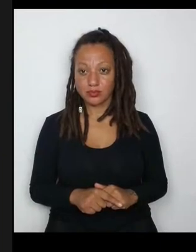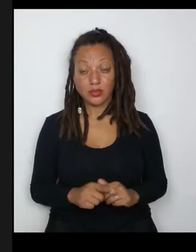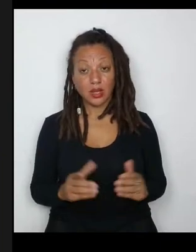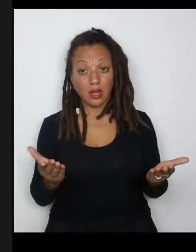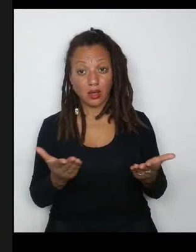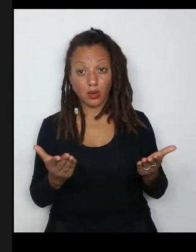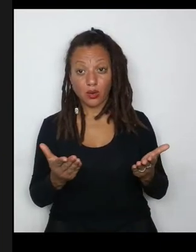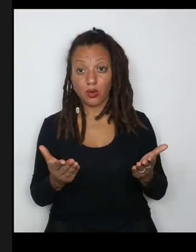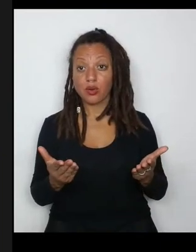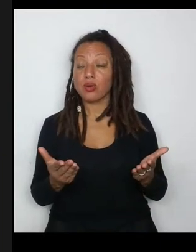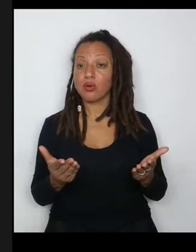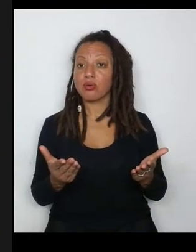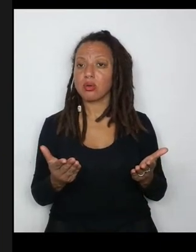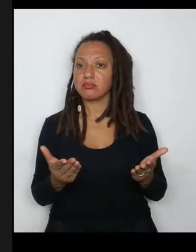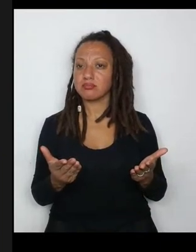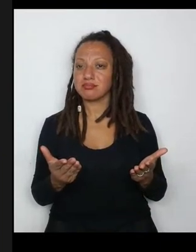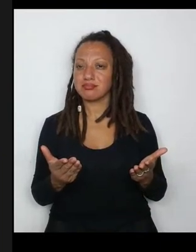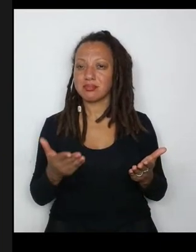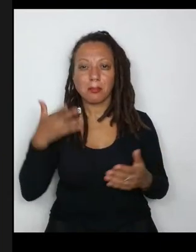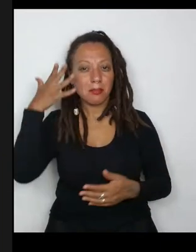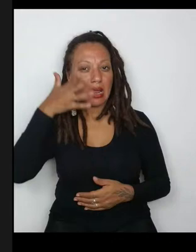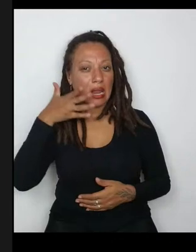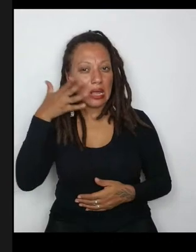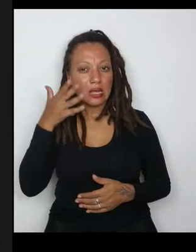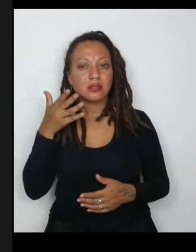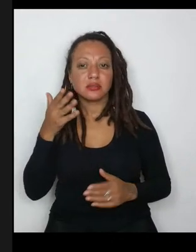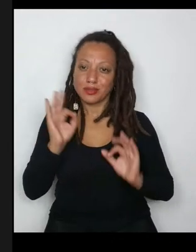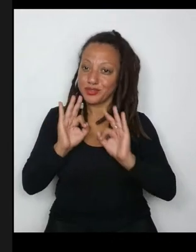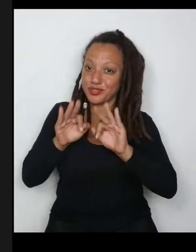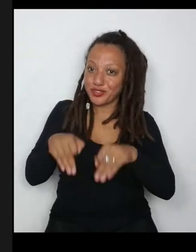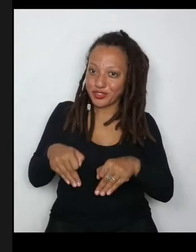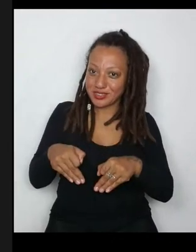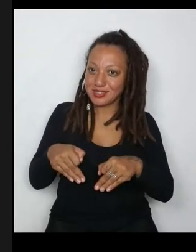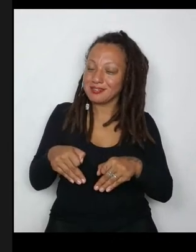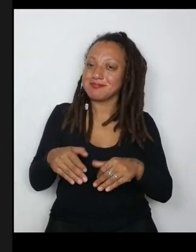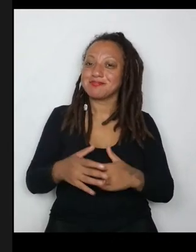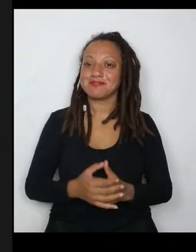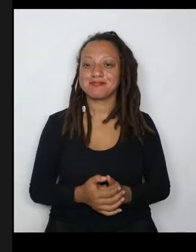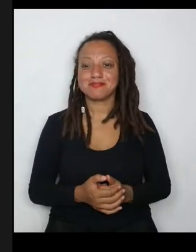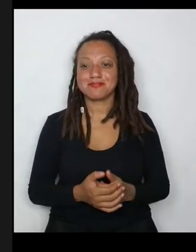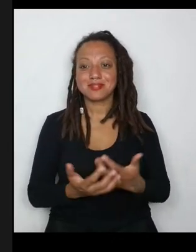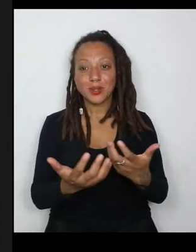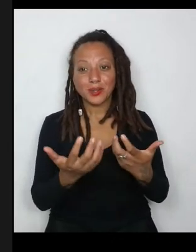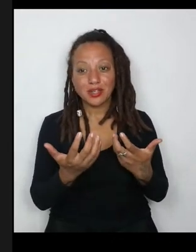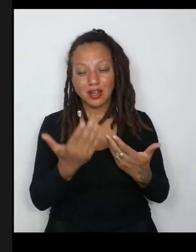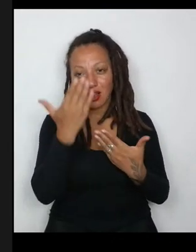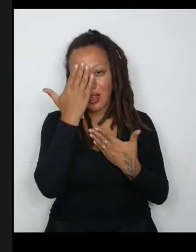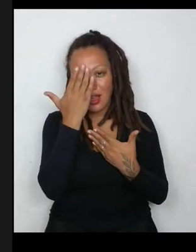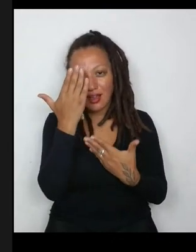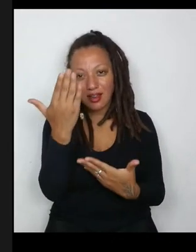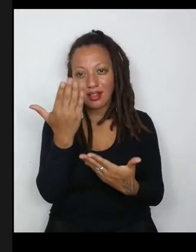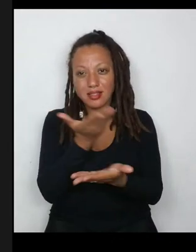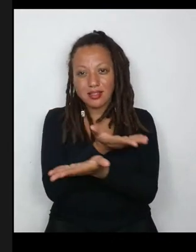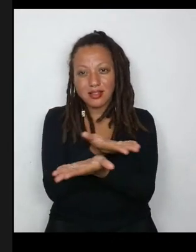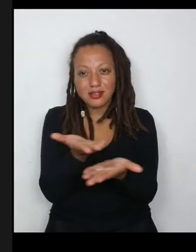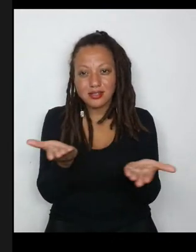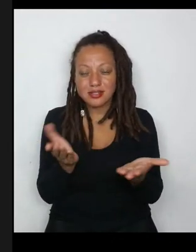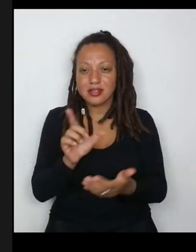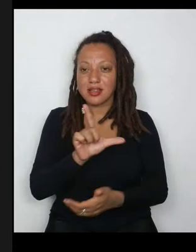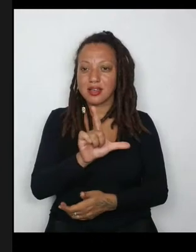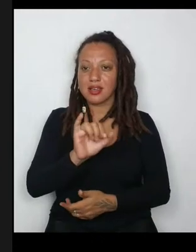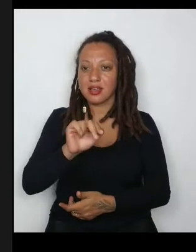so i think that we can wrap up the first panel for today and i would like to thank you all very much once